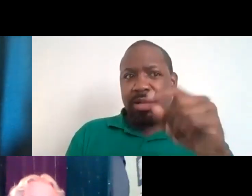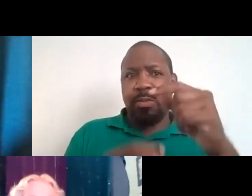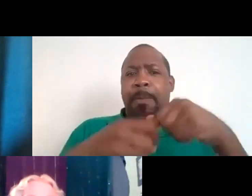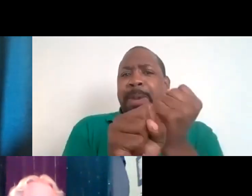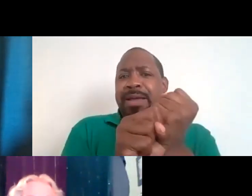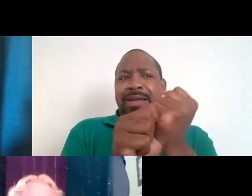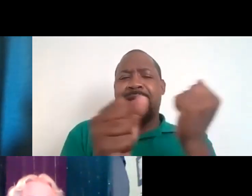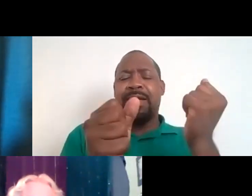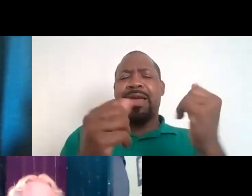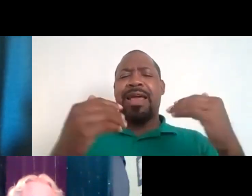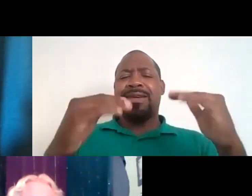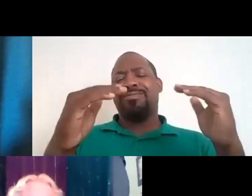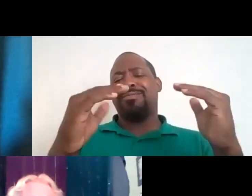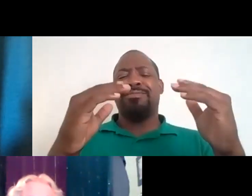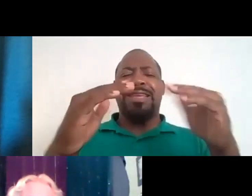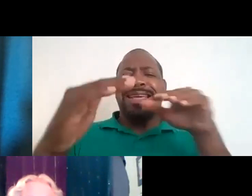the DLT